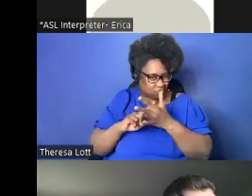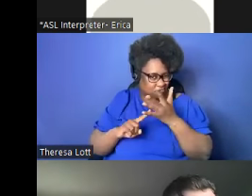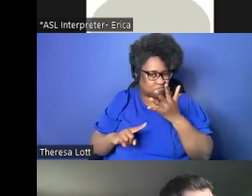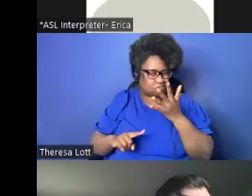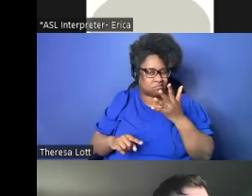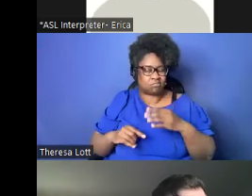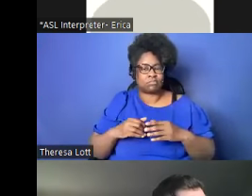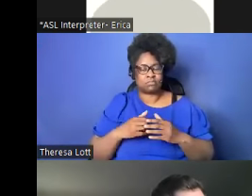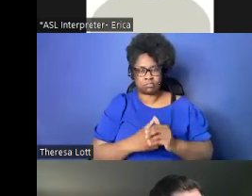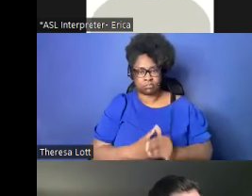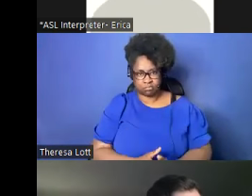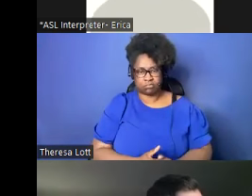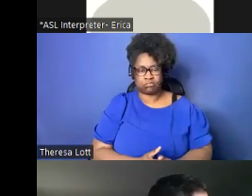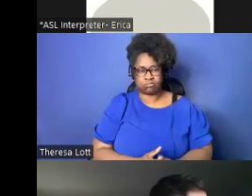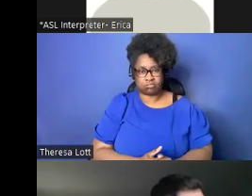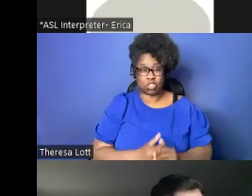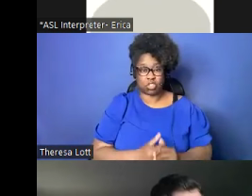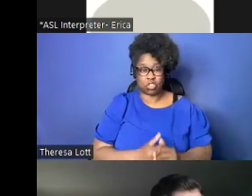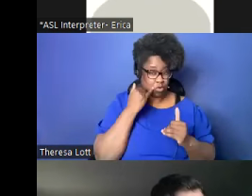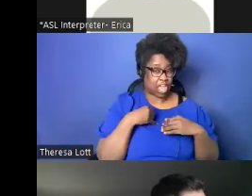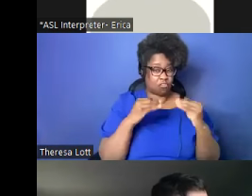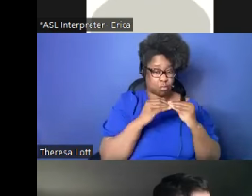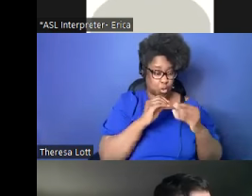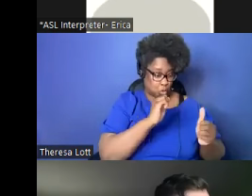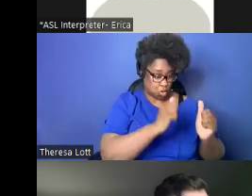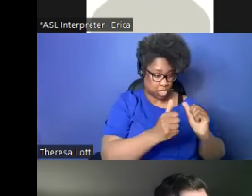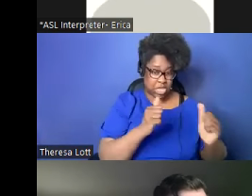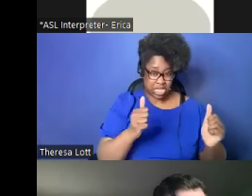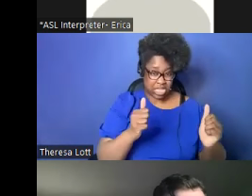greater number, a greater burden.